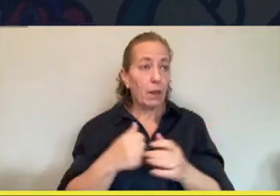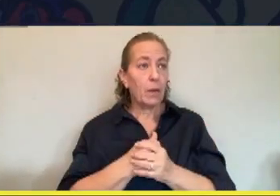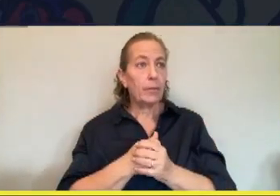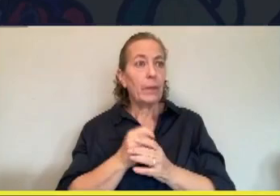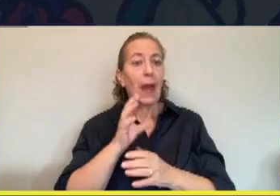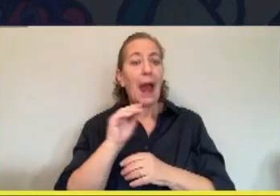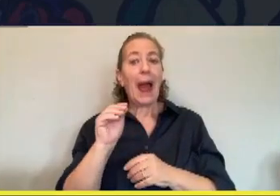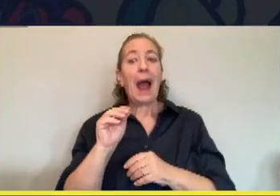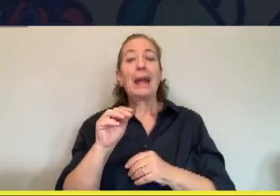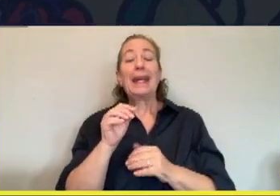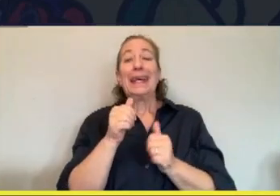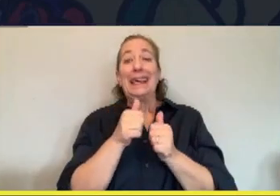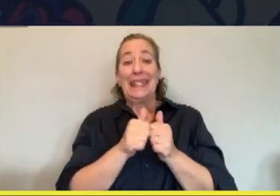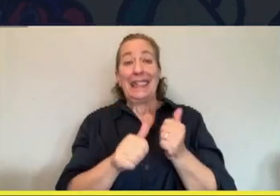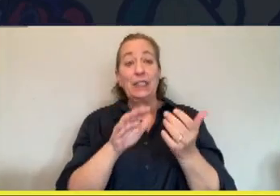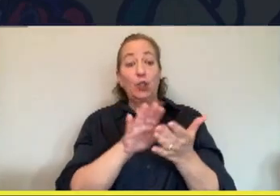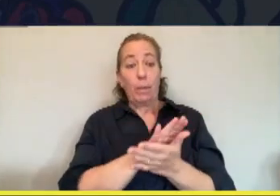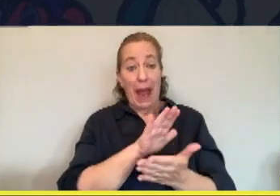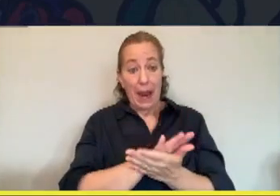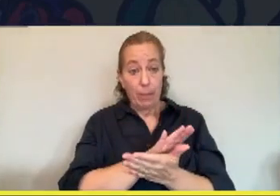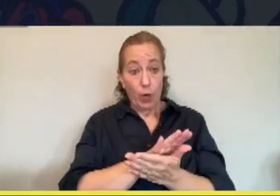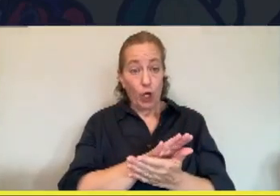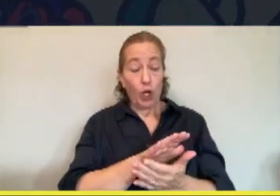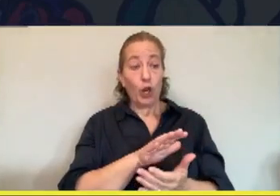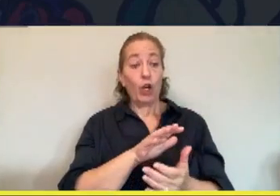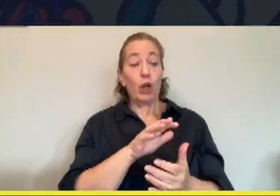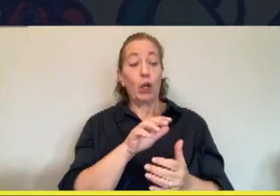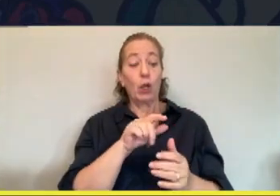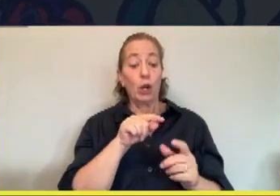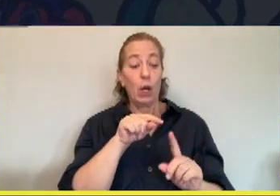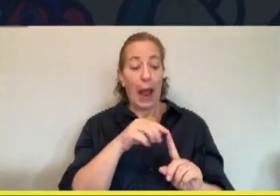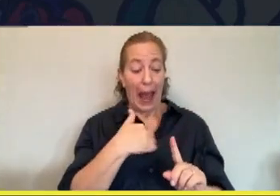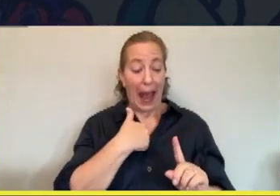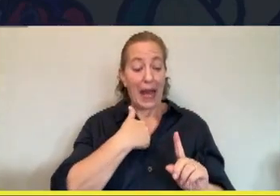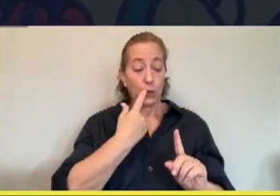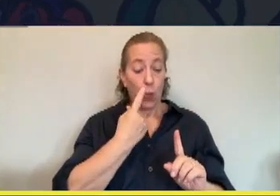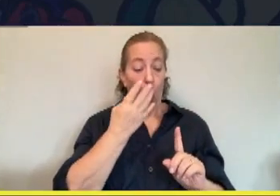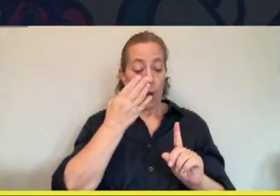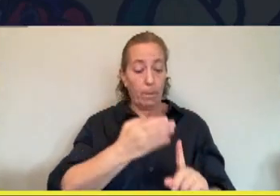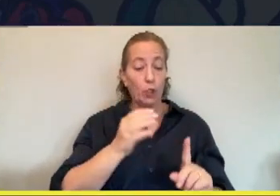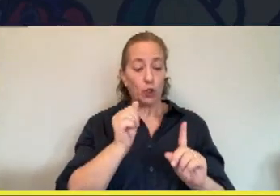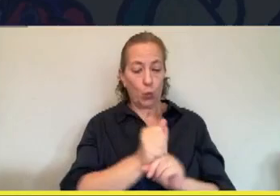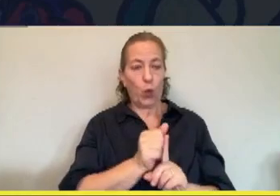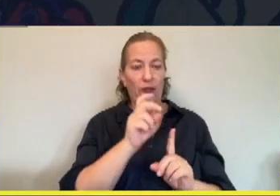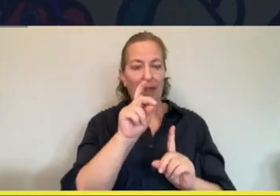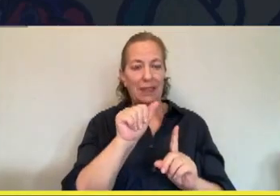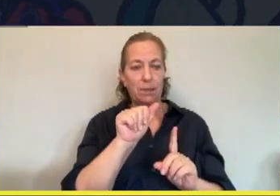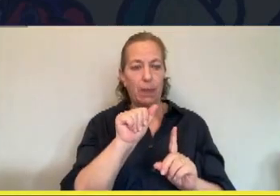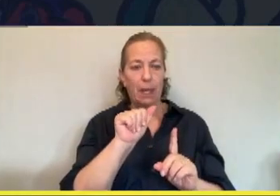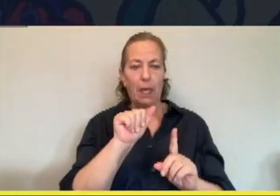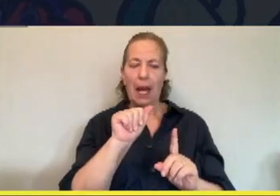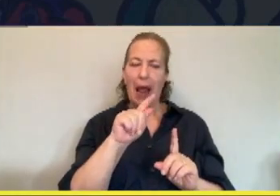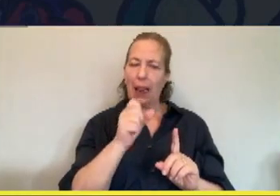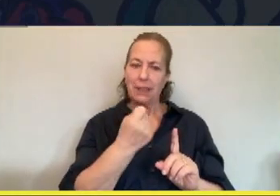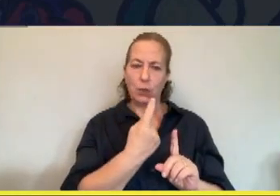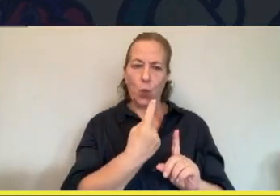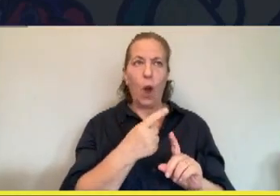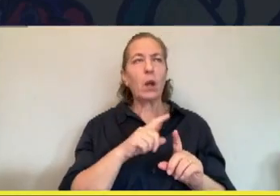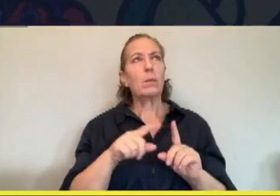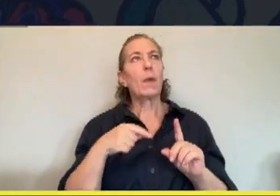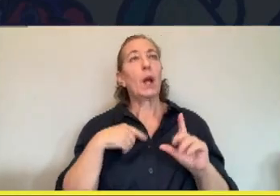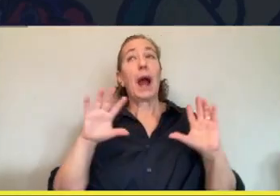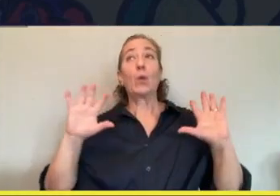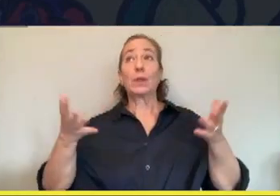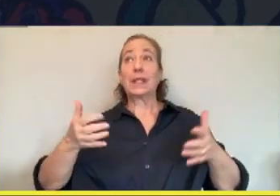on every paper is a person with a disability. But I would say that our team of about 10 people, out of the 10